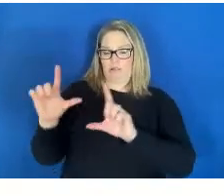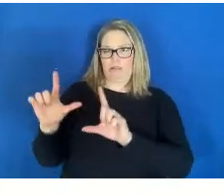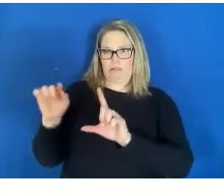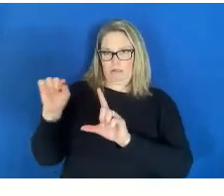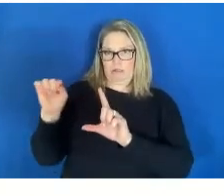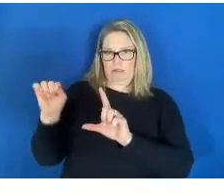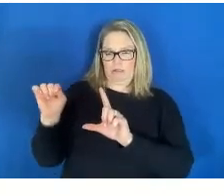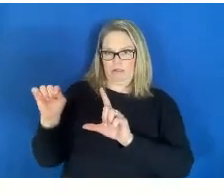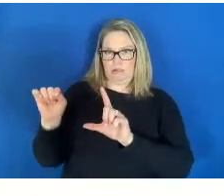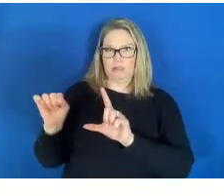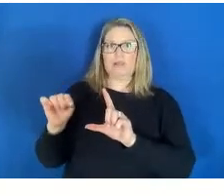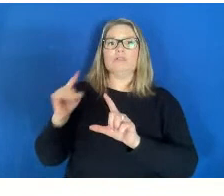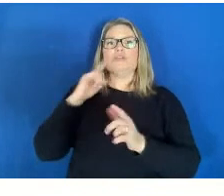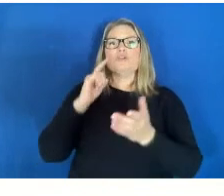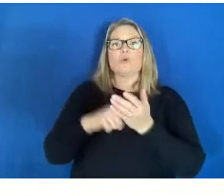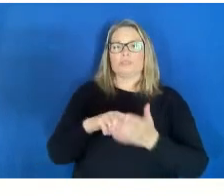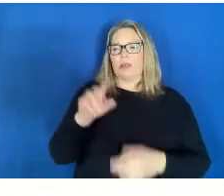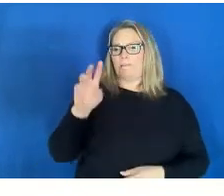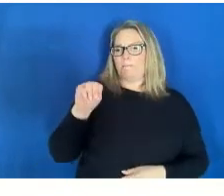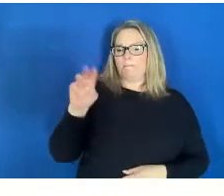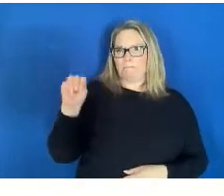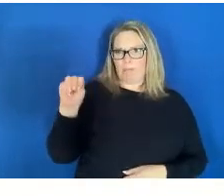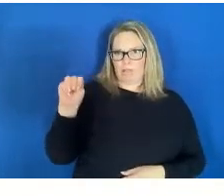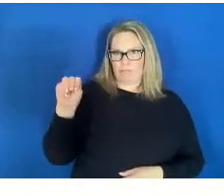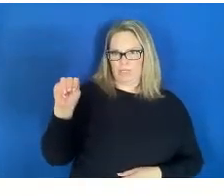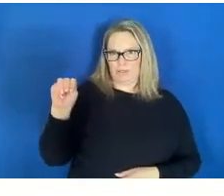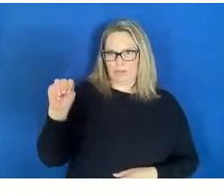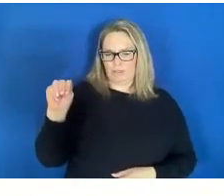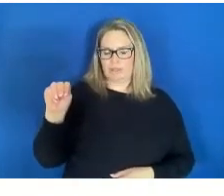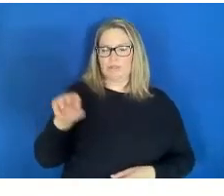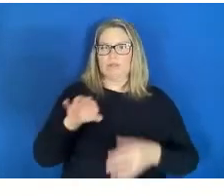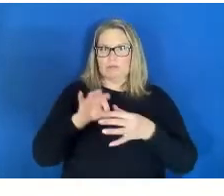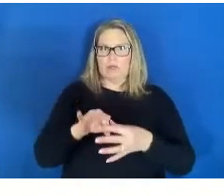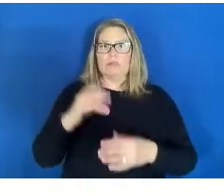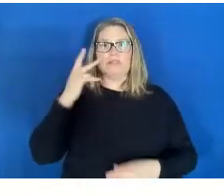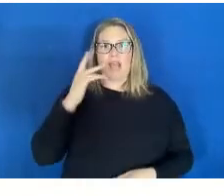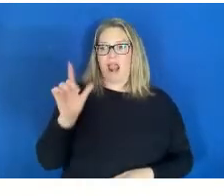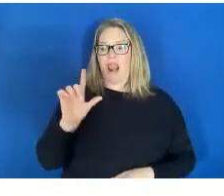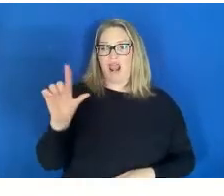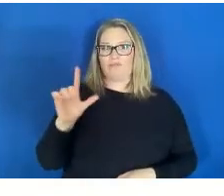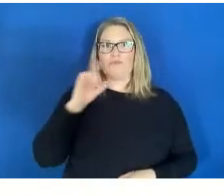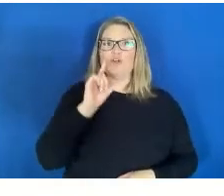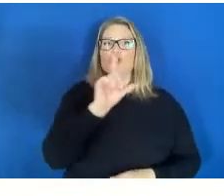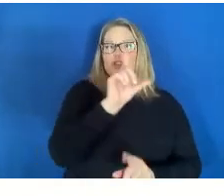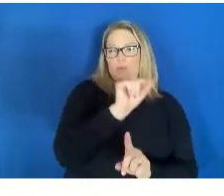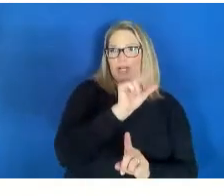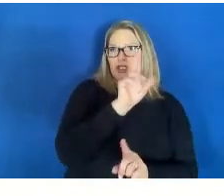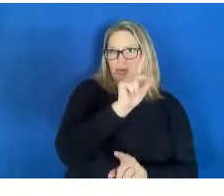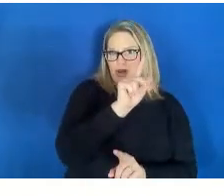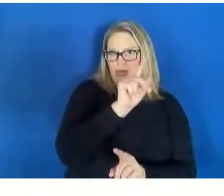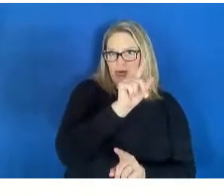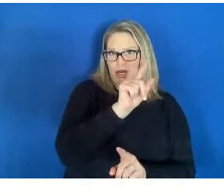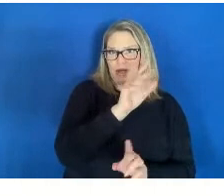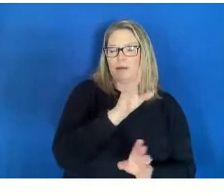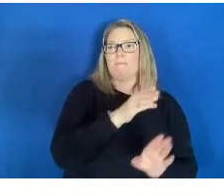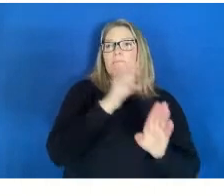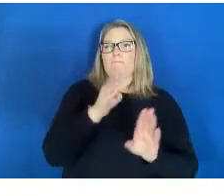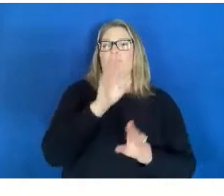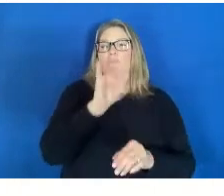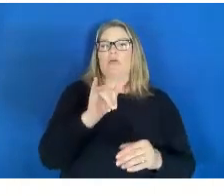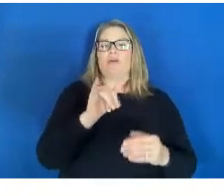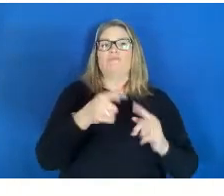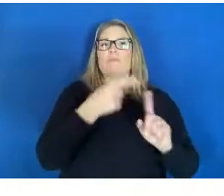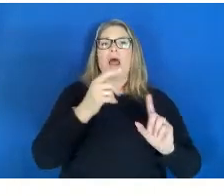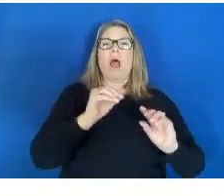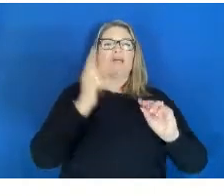it's in millimeters. And again, the map on the left is for 2023, ranging from light